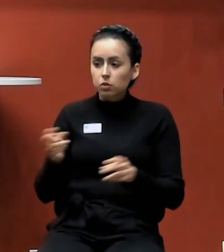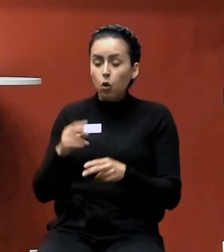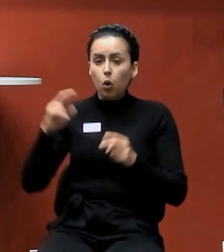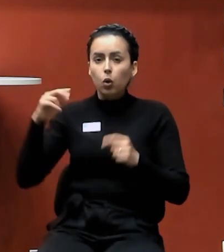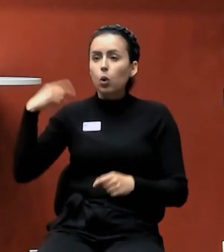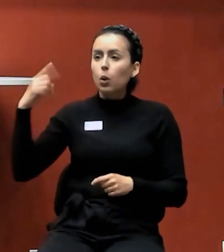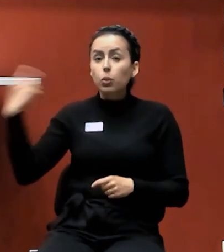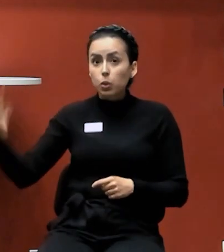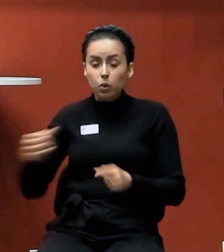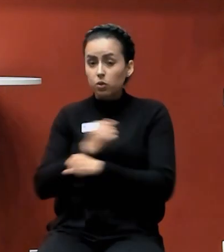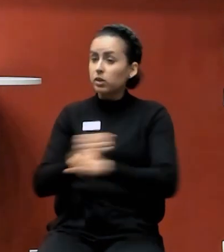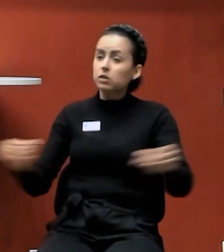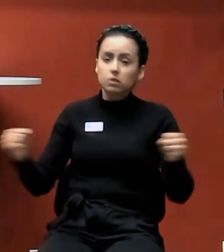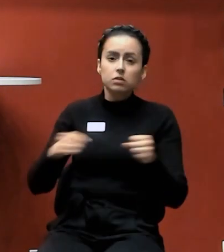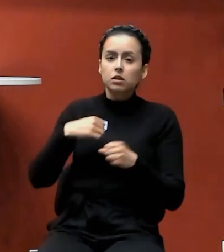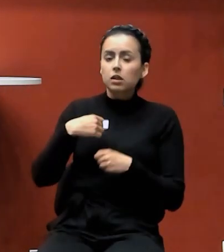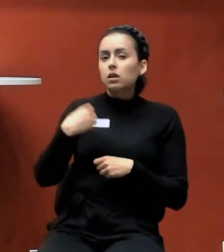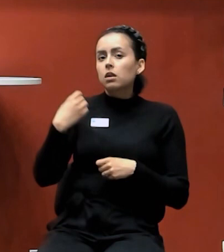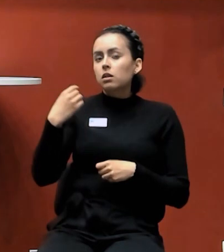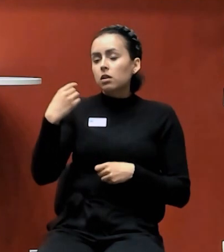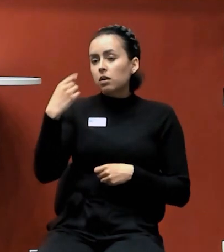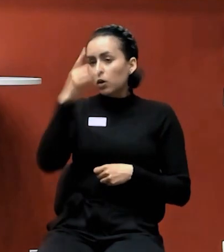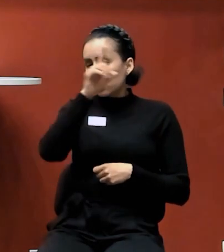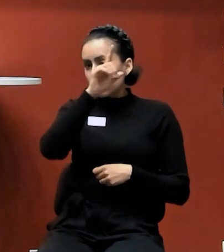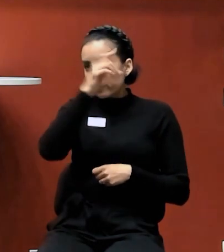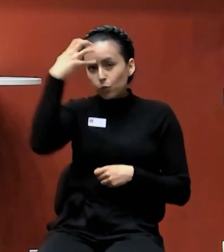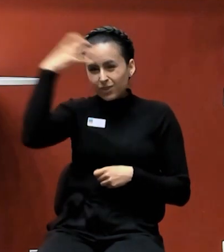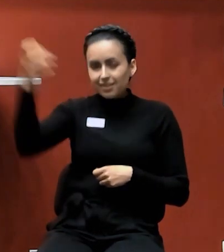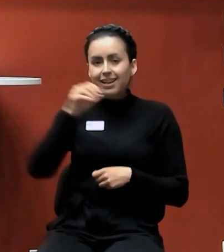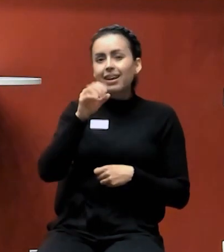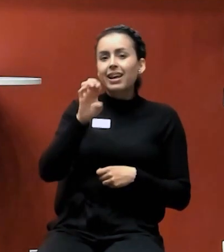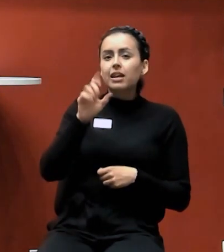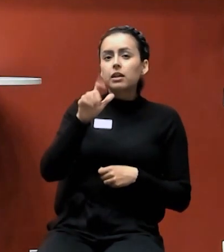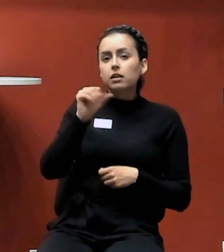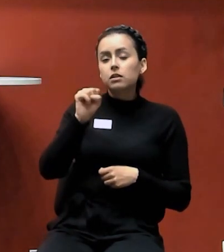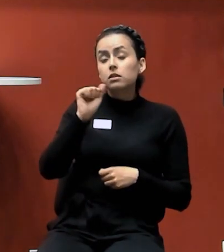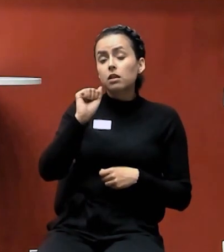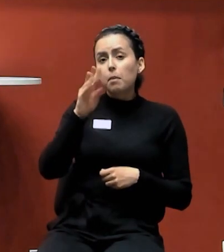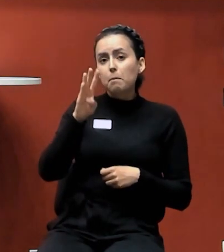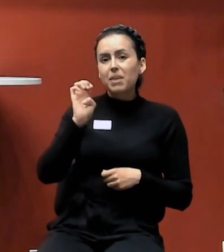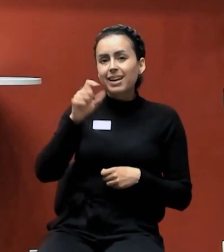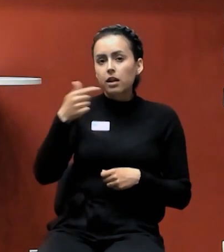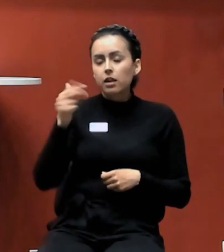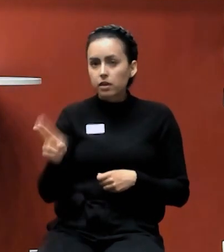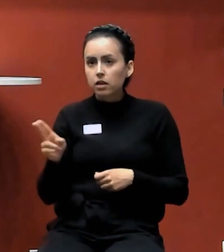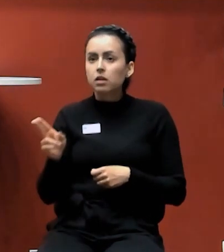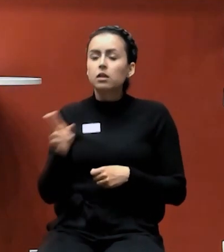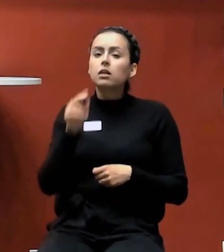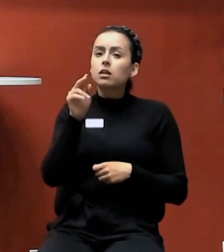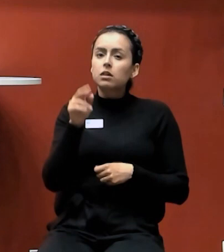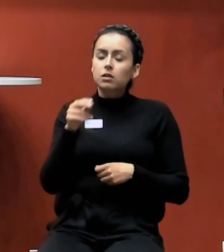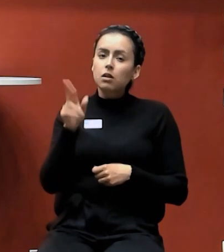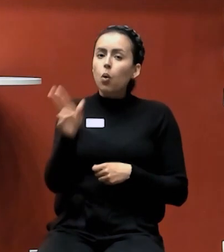London, Queen Elizabeth Hall at that time, which was built, it's so interesting, it was built just after the